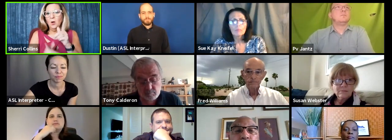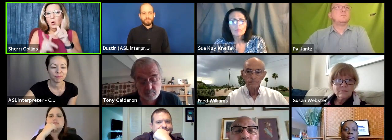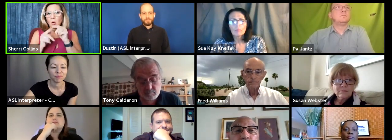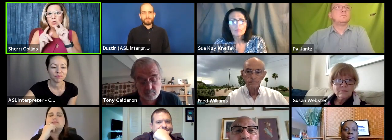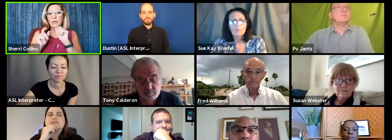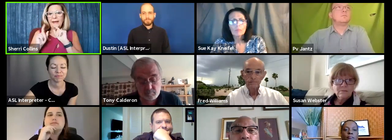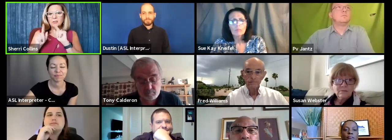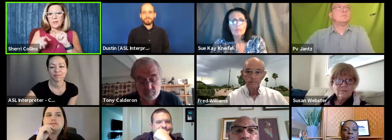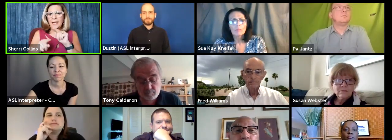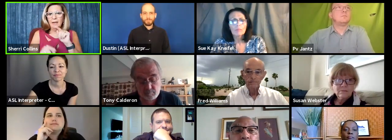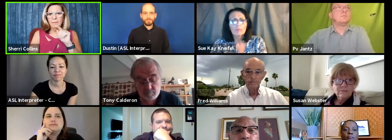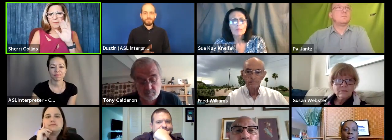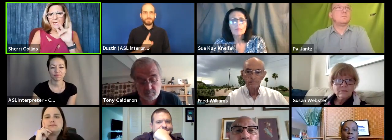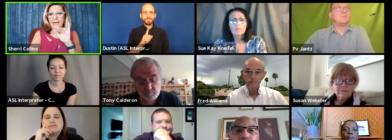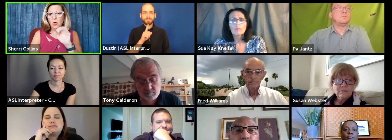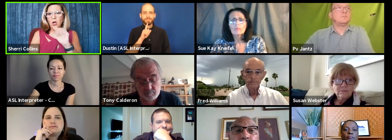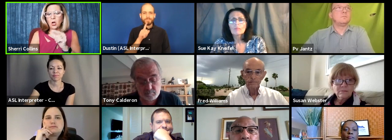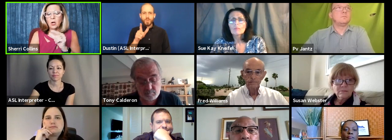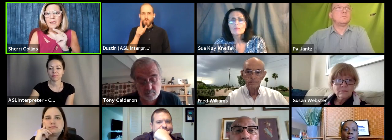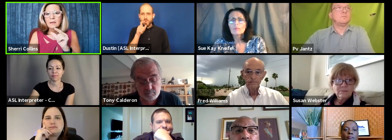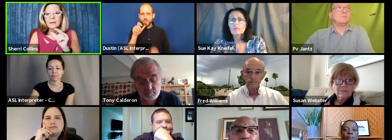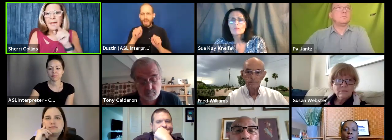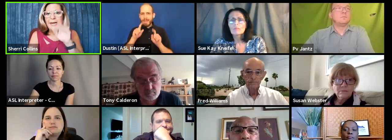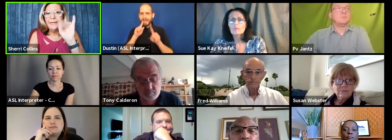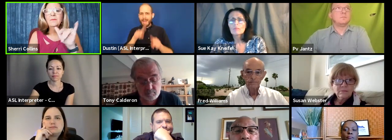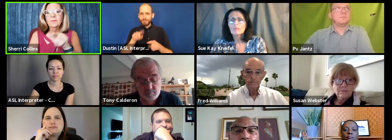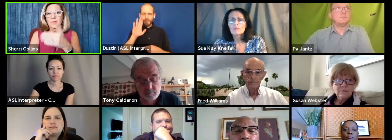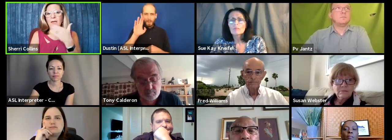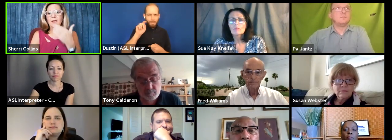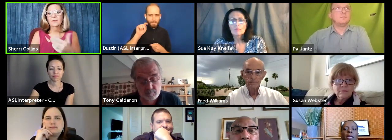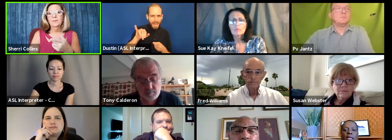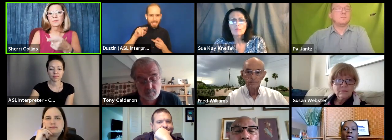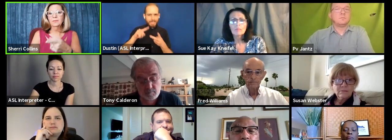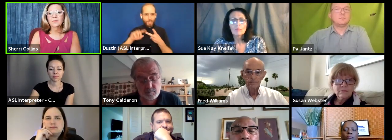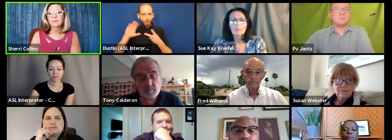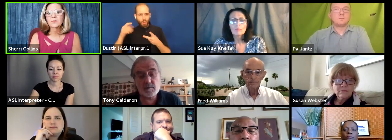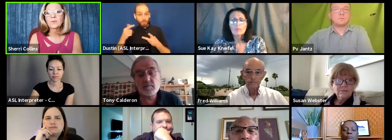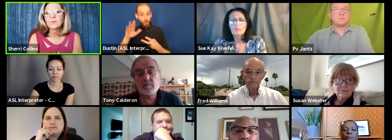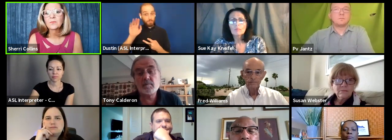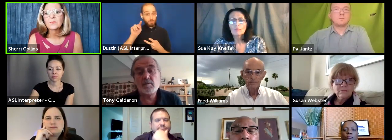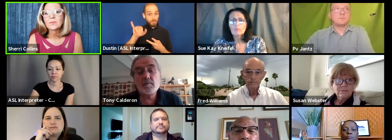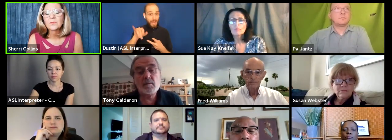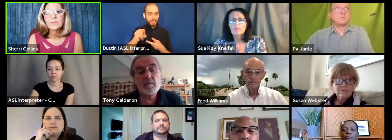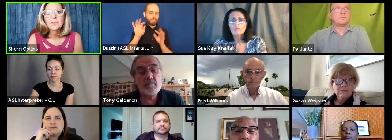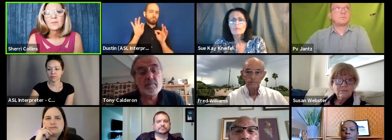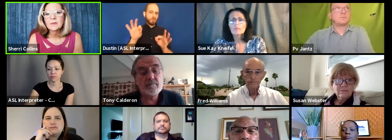Actually, who's going to answer that? Betty or Carmen? Betty, thank you.